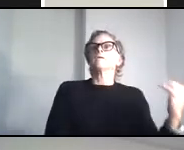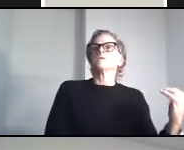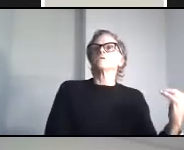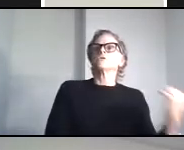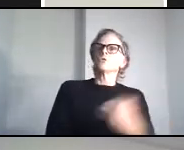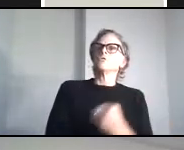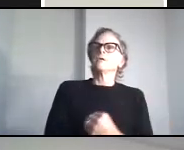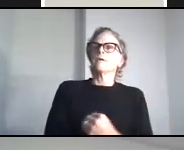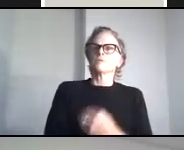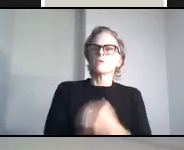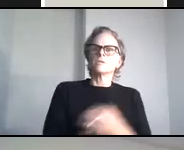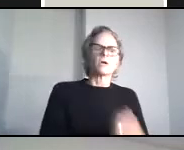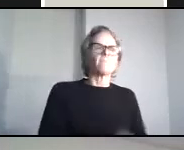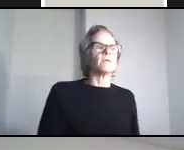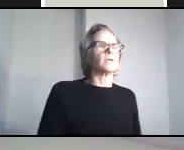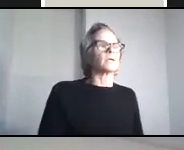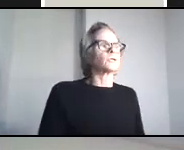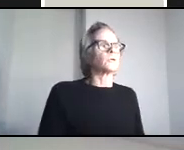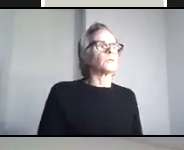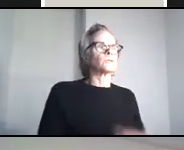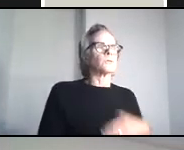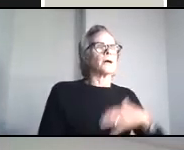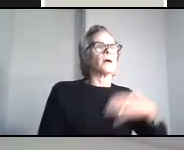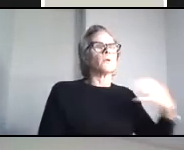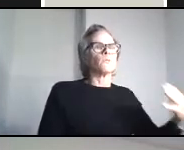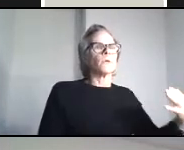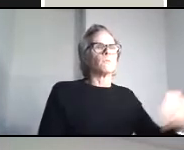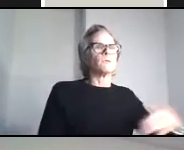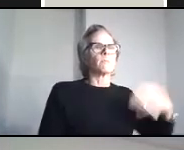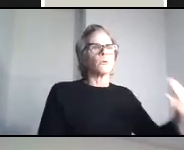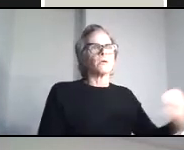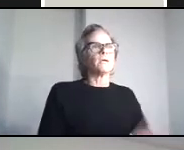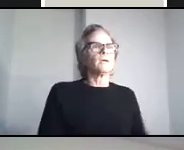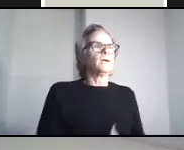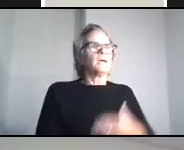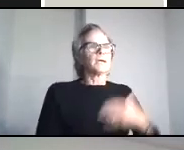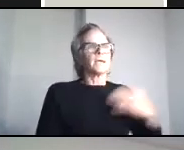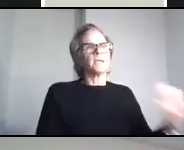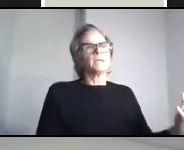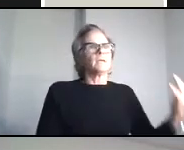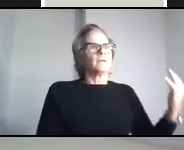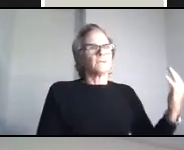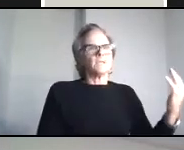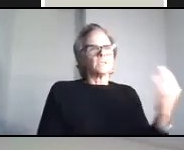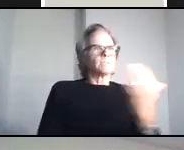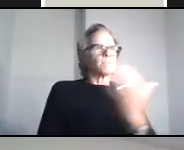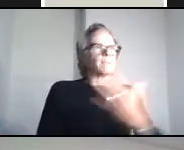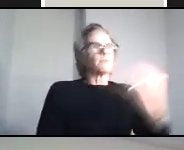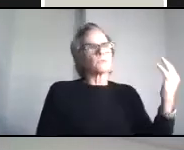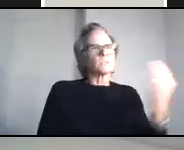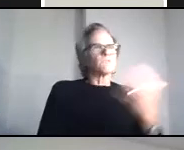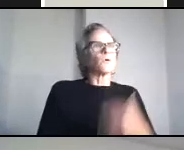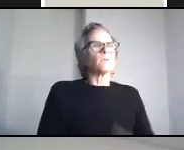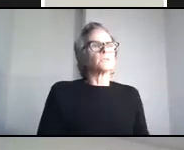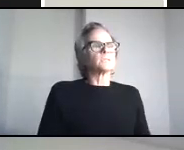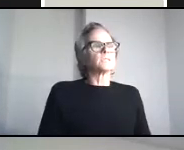tie this to children? After all, these are very young children. So how in the way we employ, again, these papers,